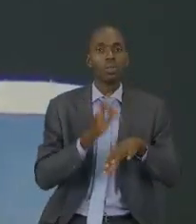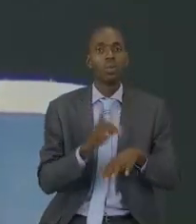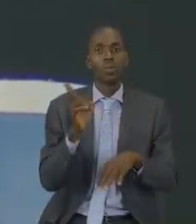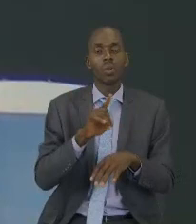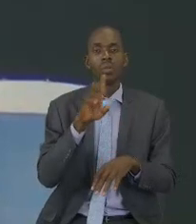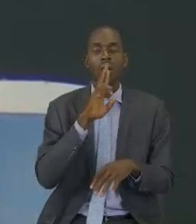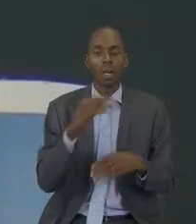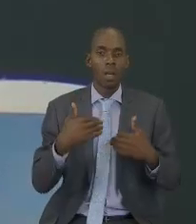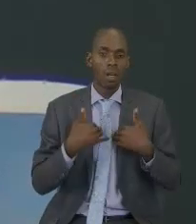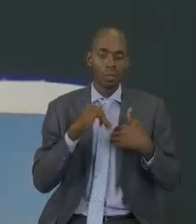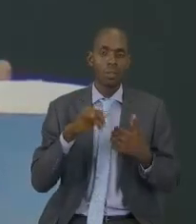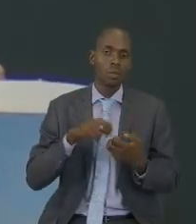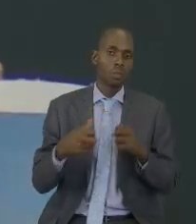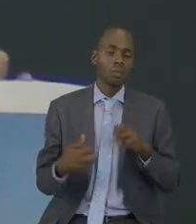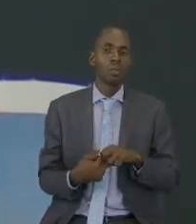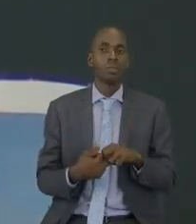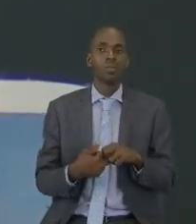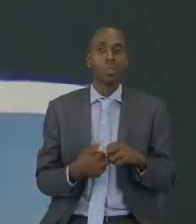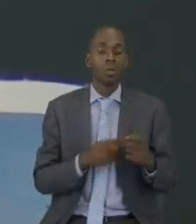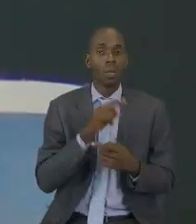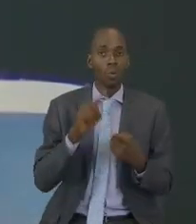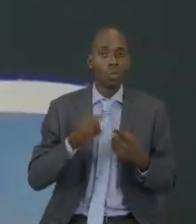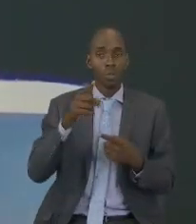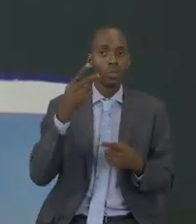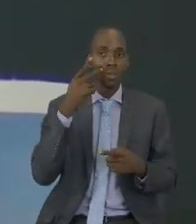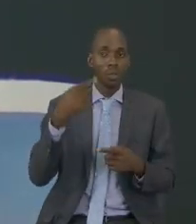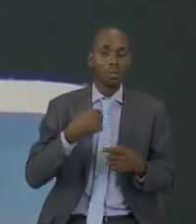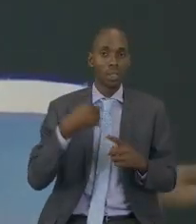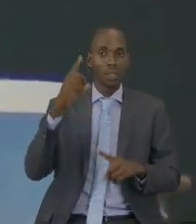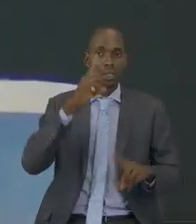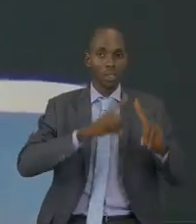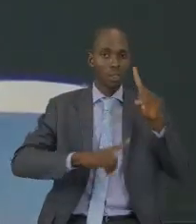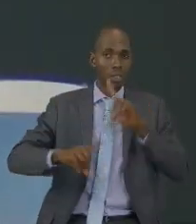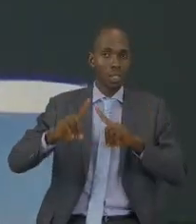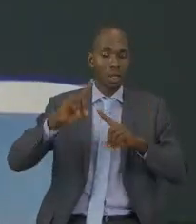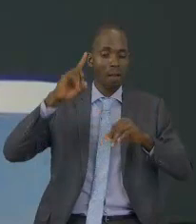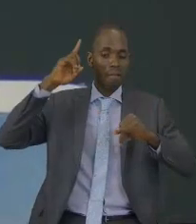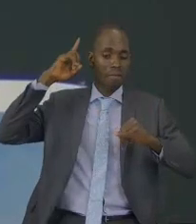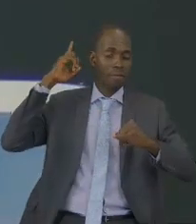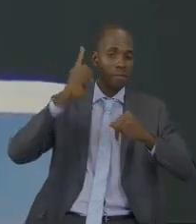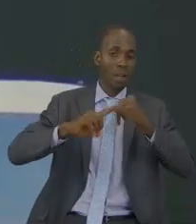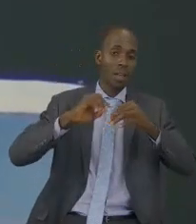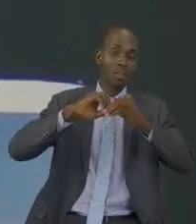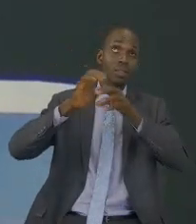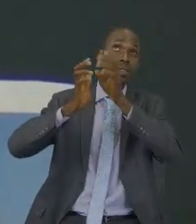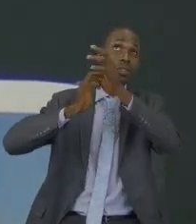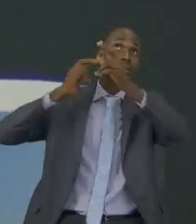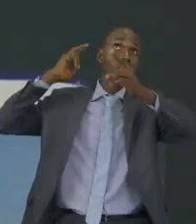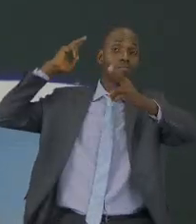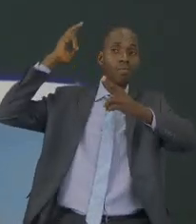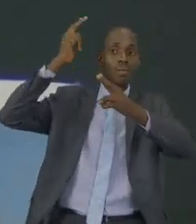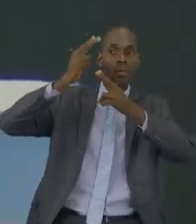have the challenge. When you hear the final amen, check